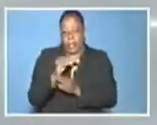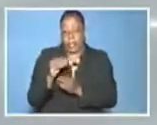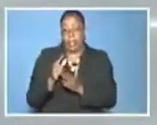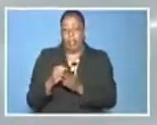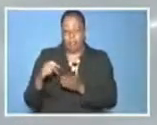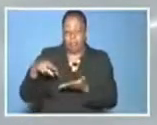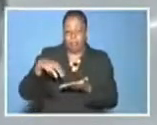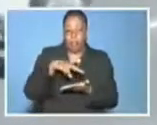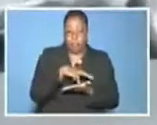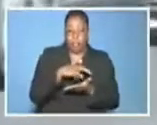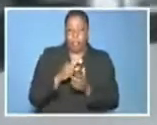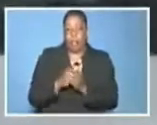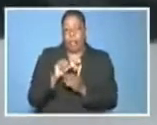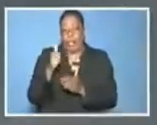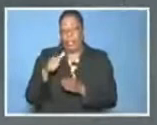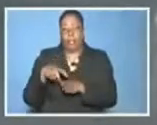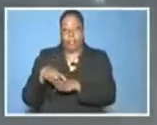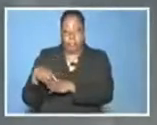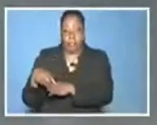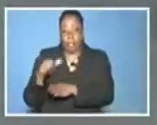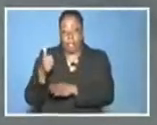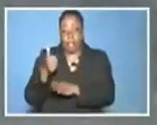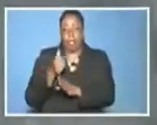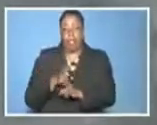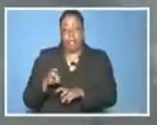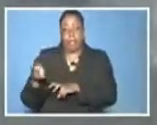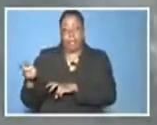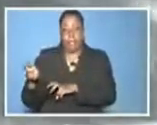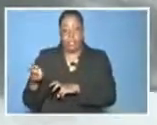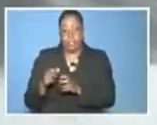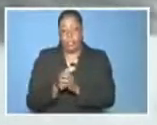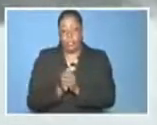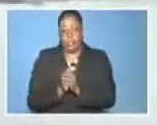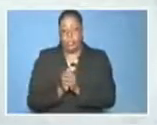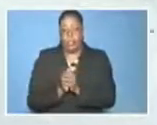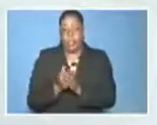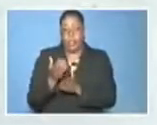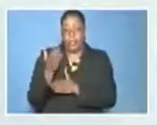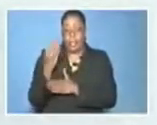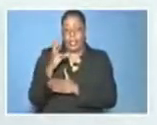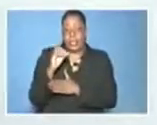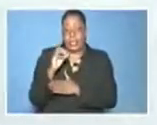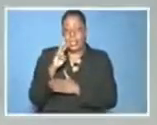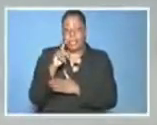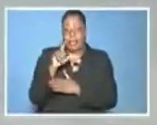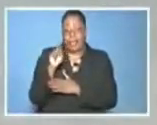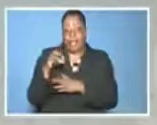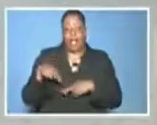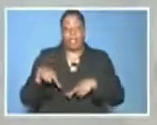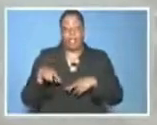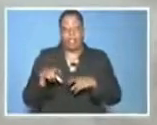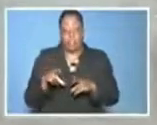are on bicycles or other modes of transportation. Since the project started several weeks ago, over 60 miles of roads have been paved